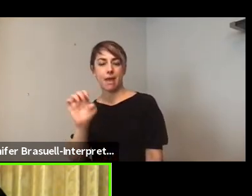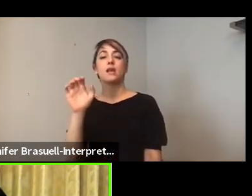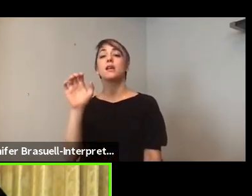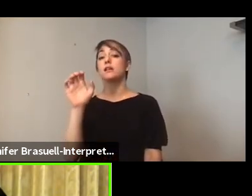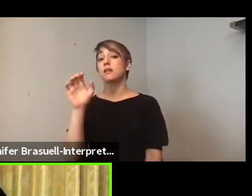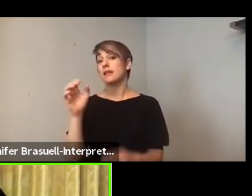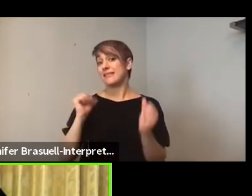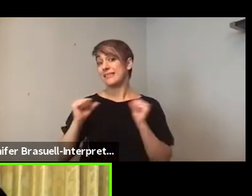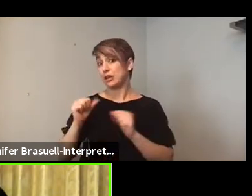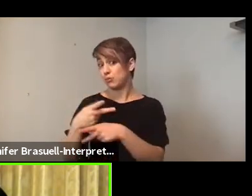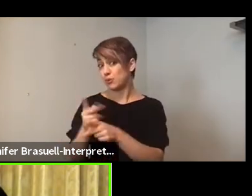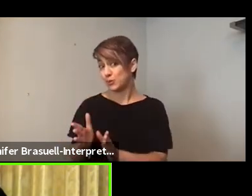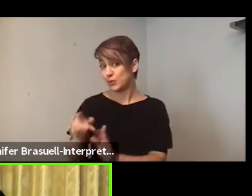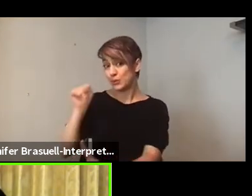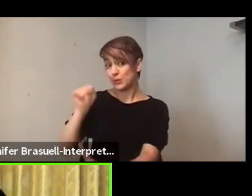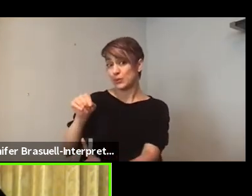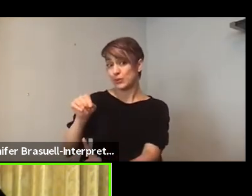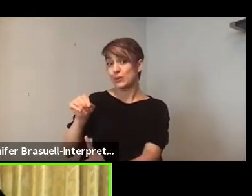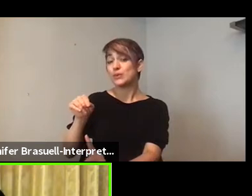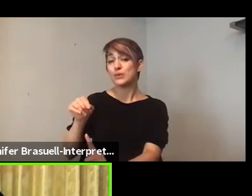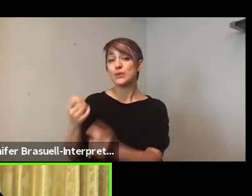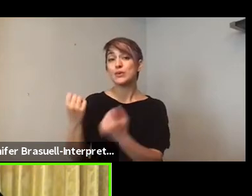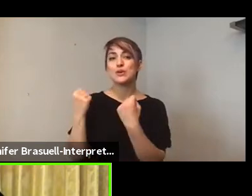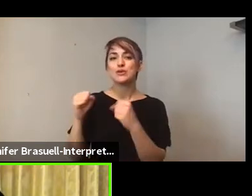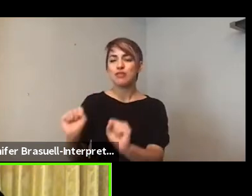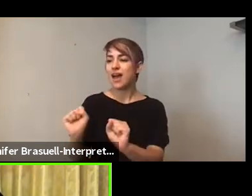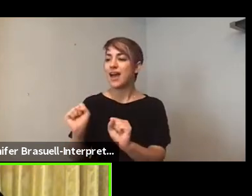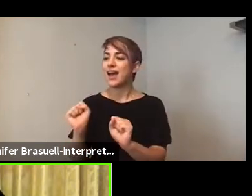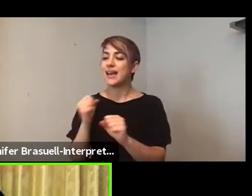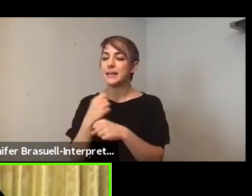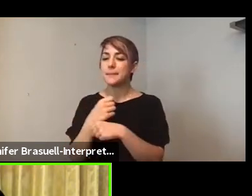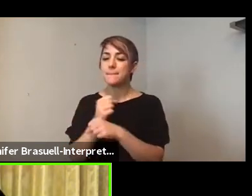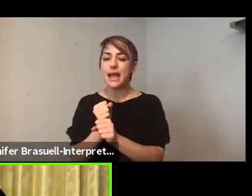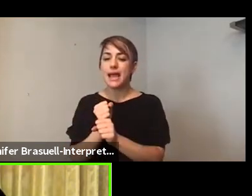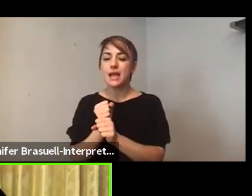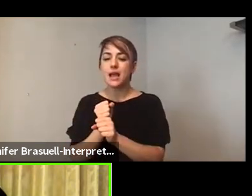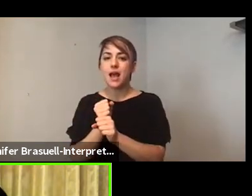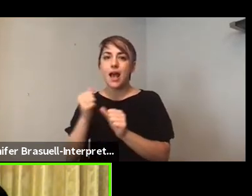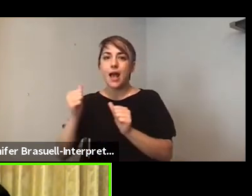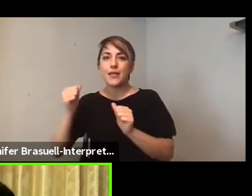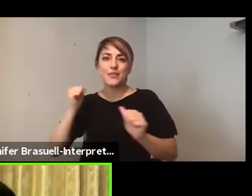district virtually, and